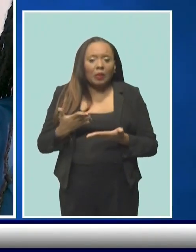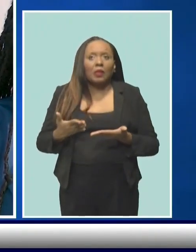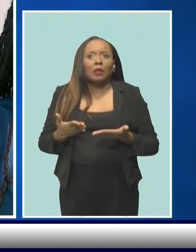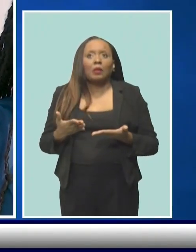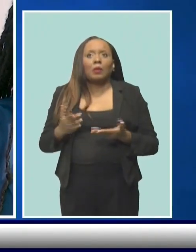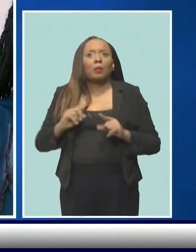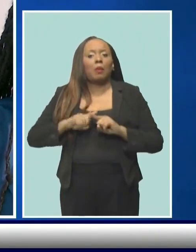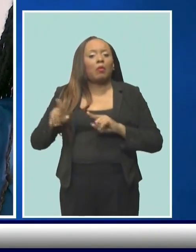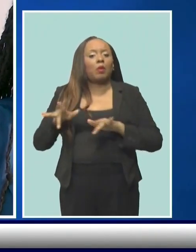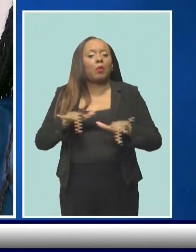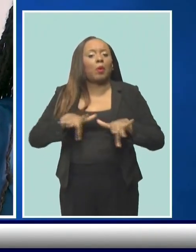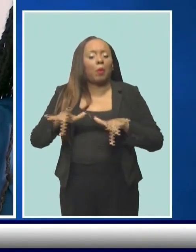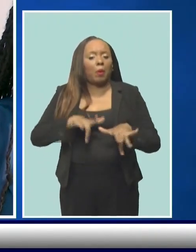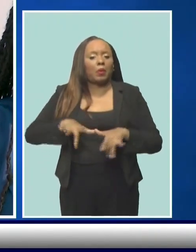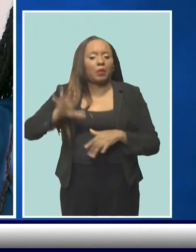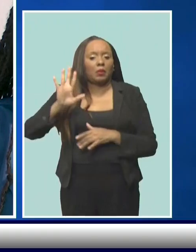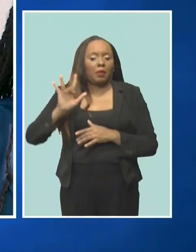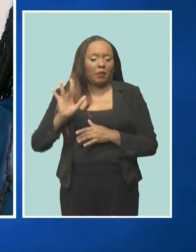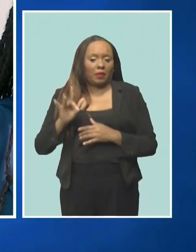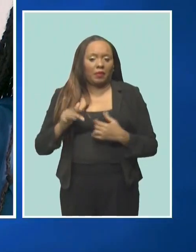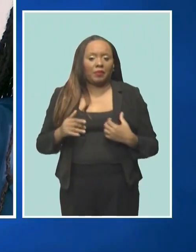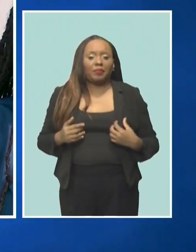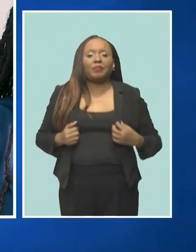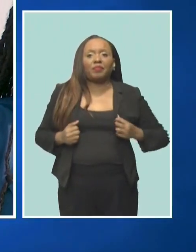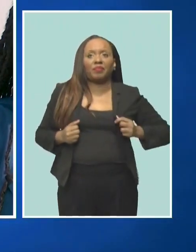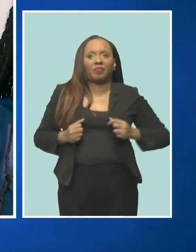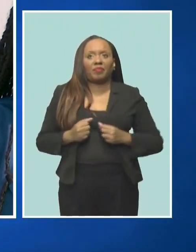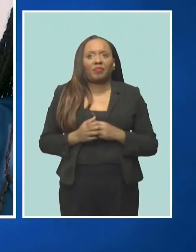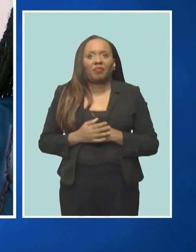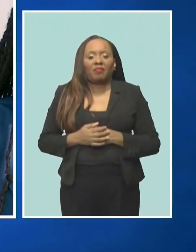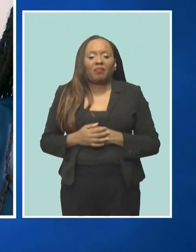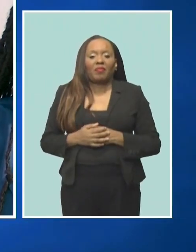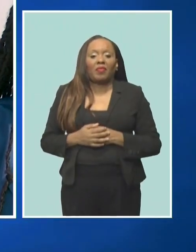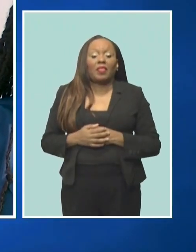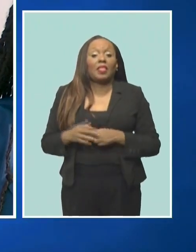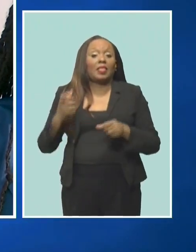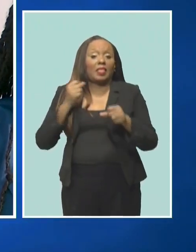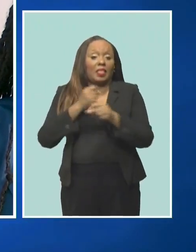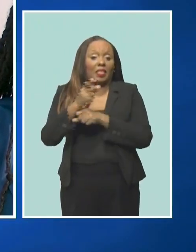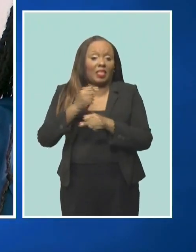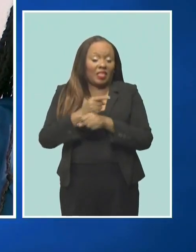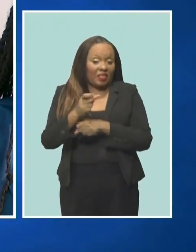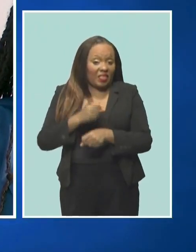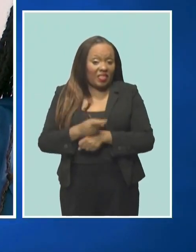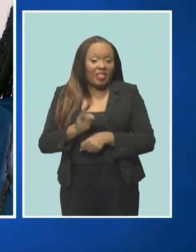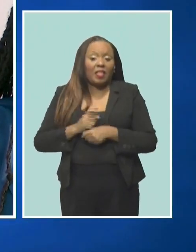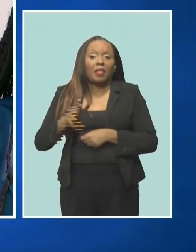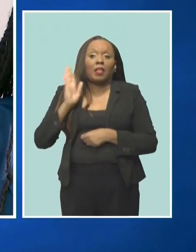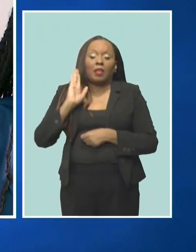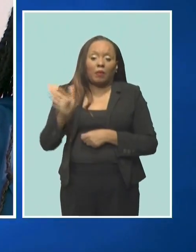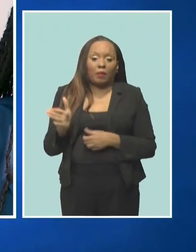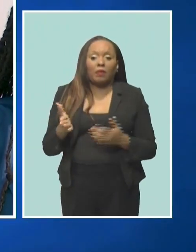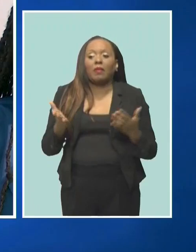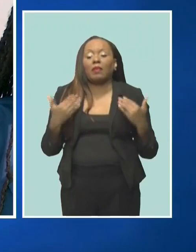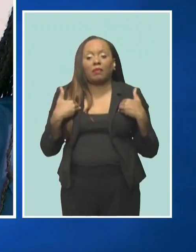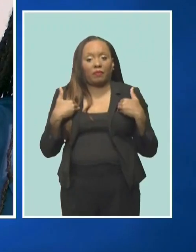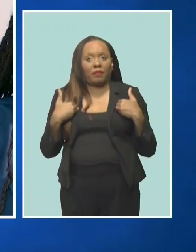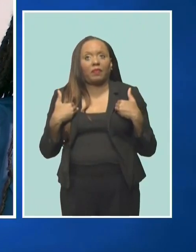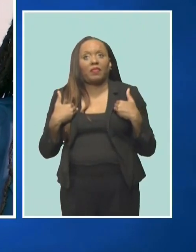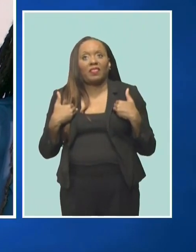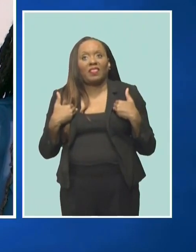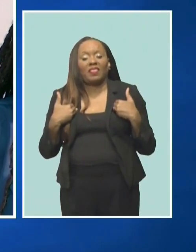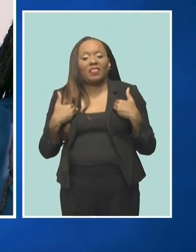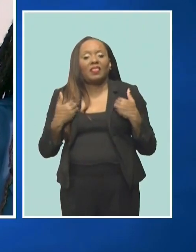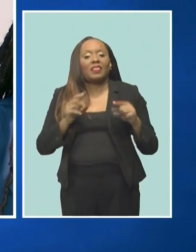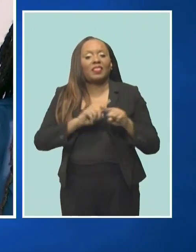recorded 25, and every year the NABA band will be producing album